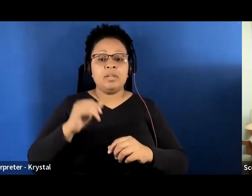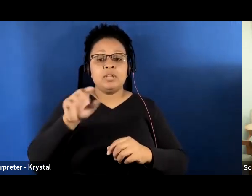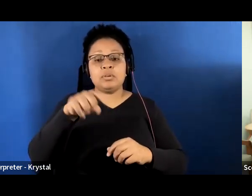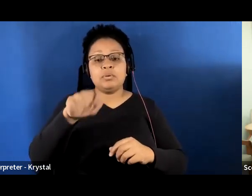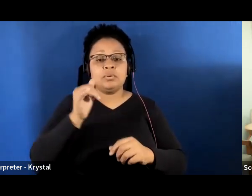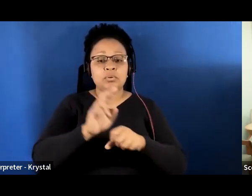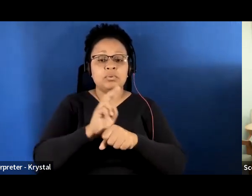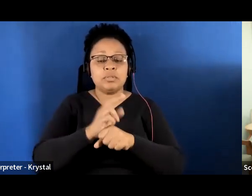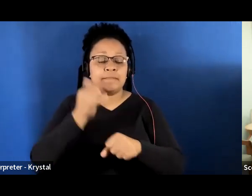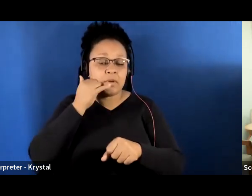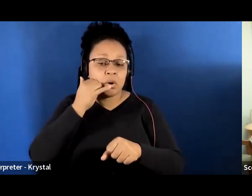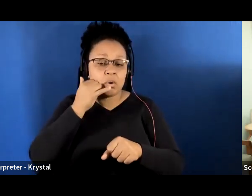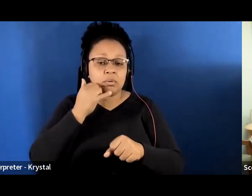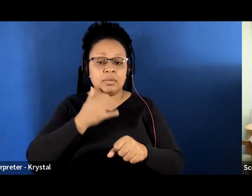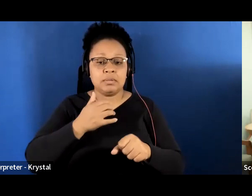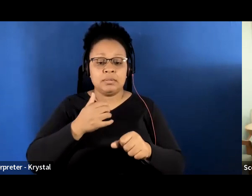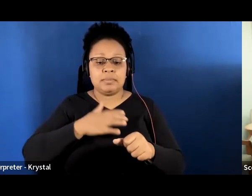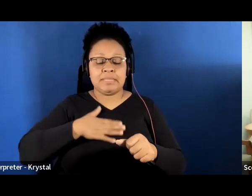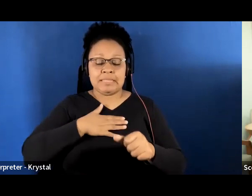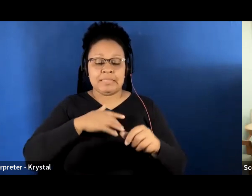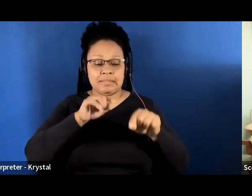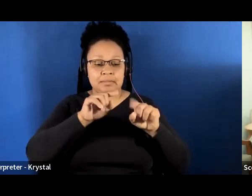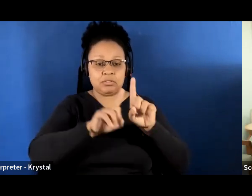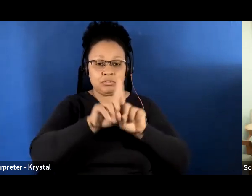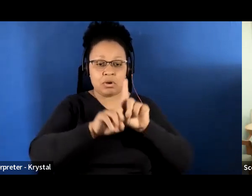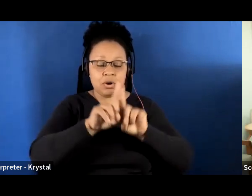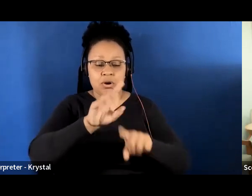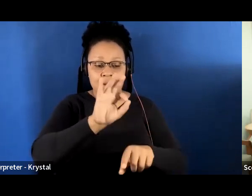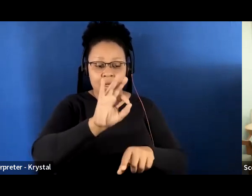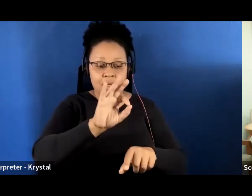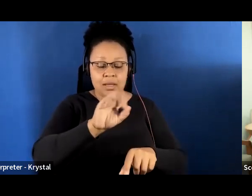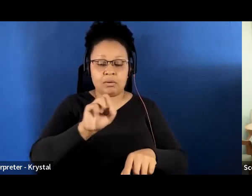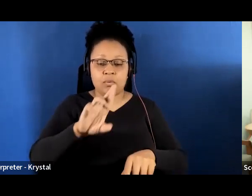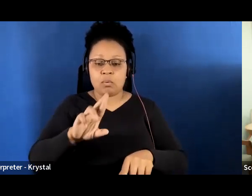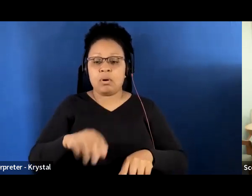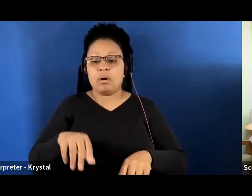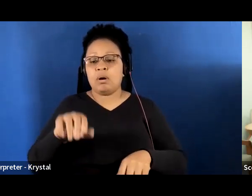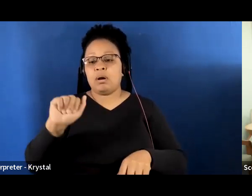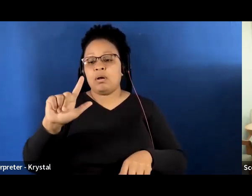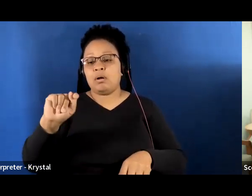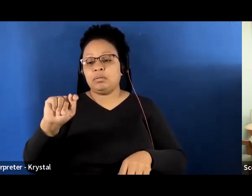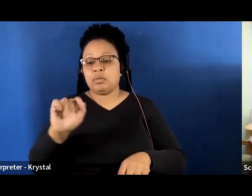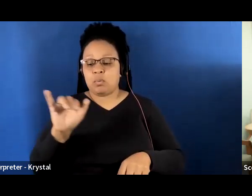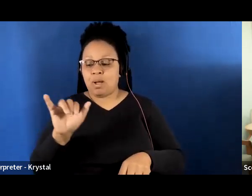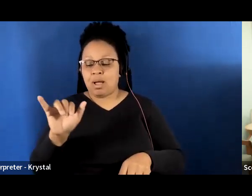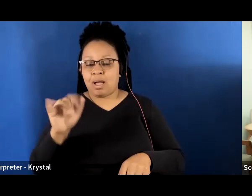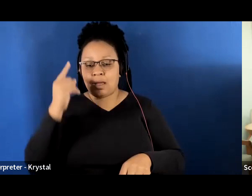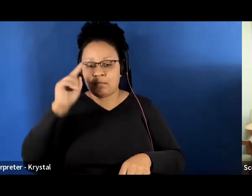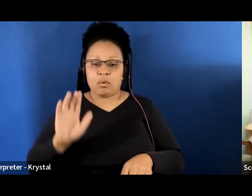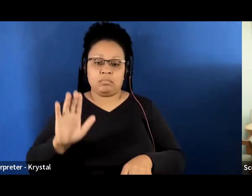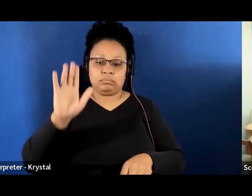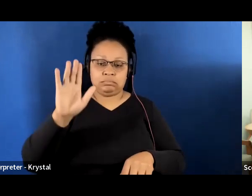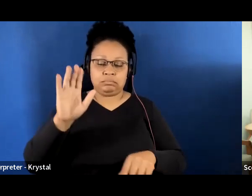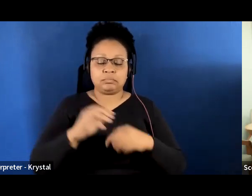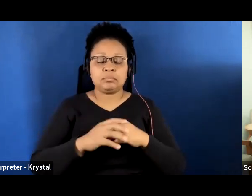we ask that you press *9 or Alt-Y on your keypad to raise your hand.